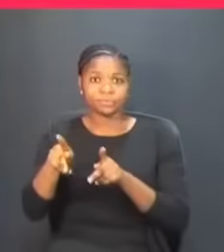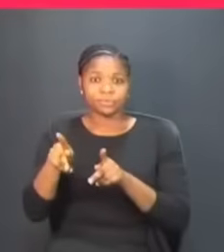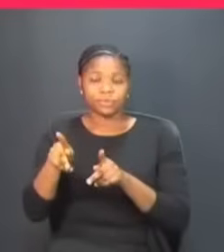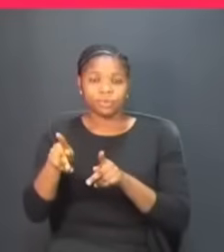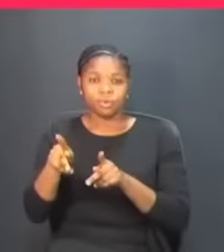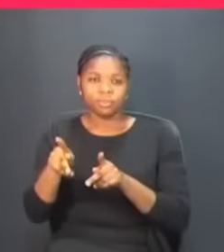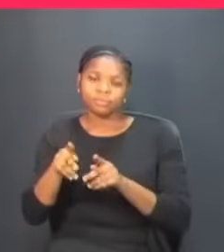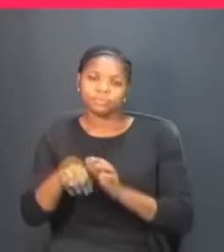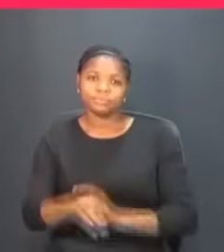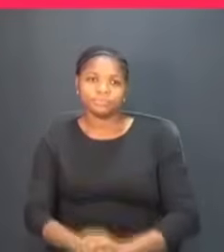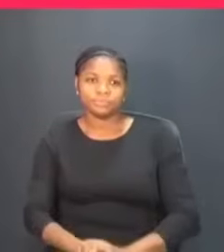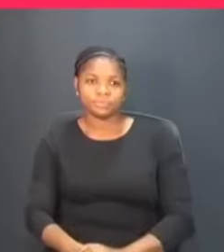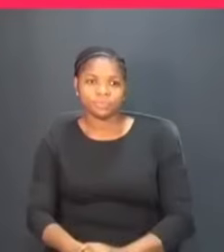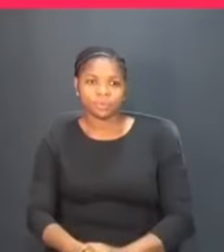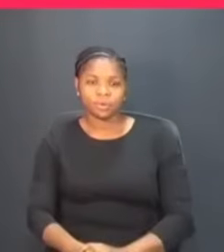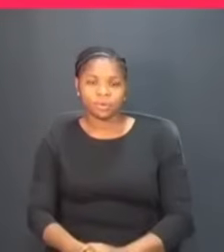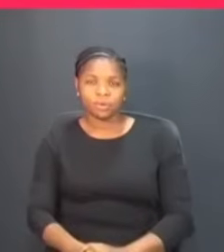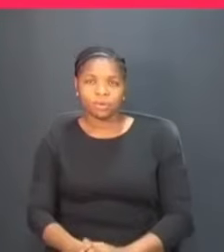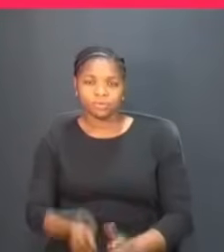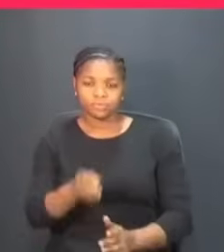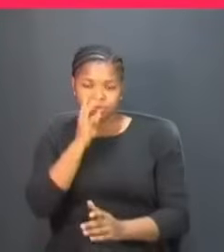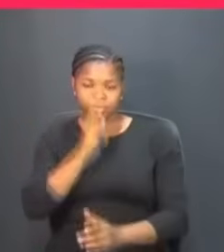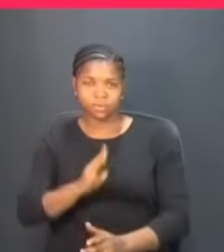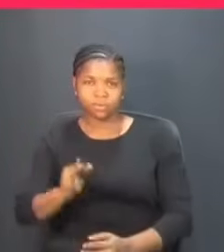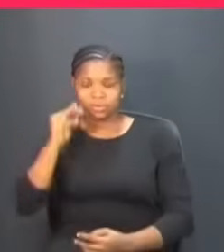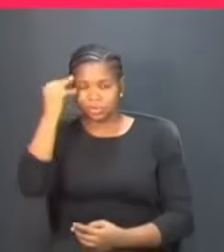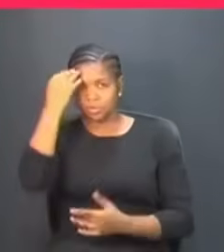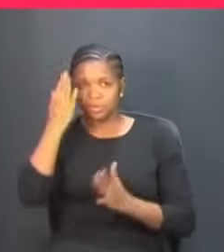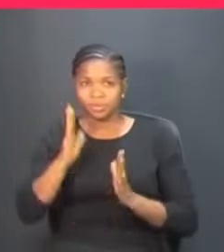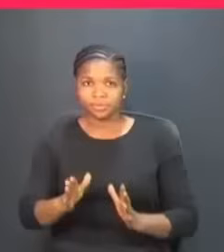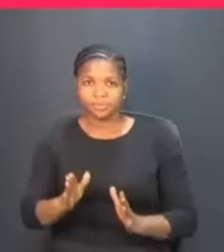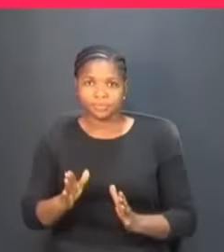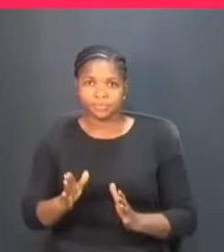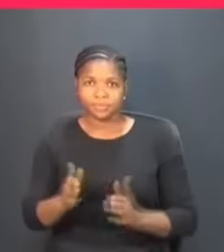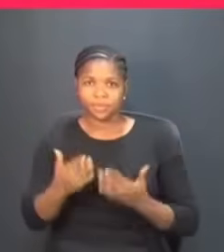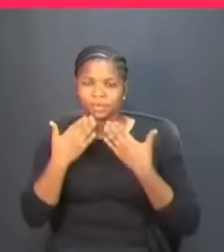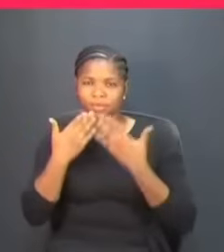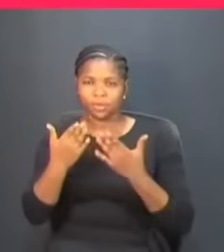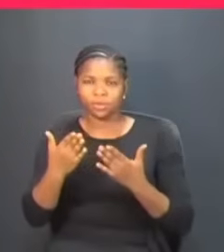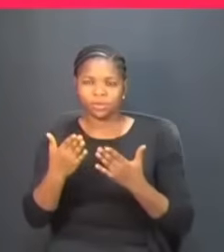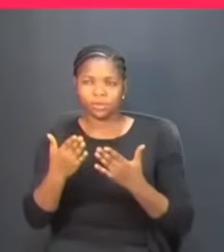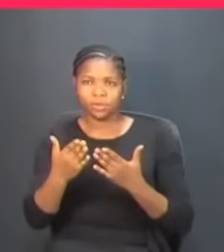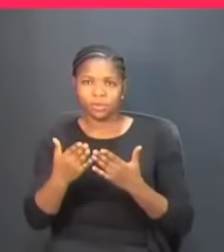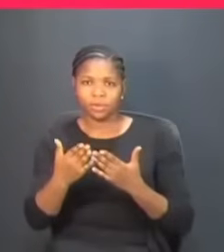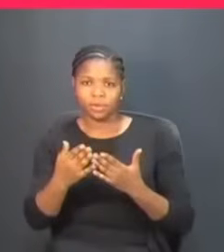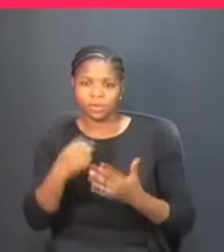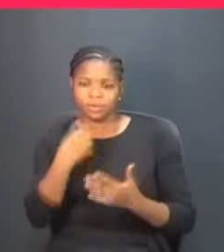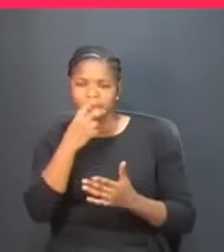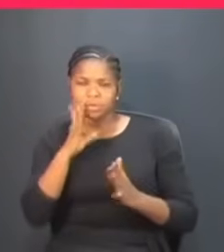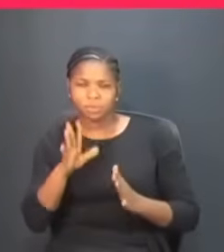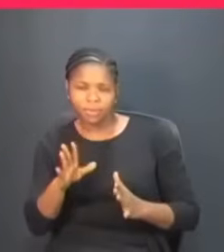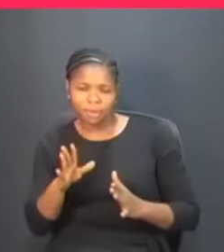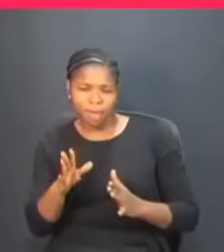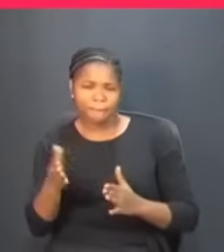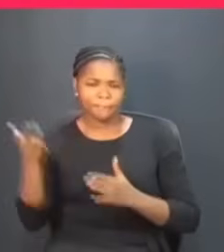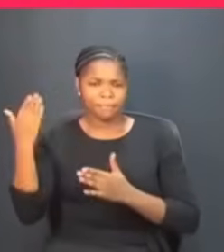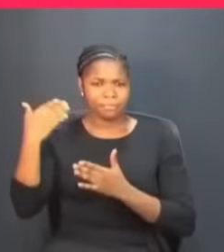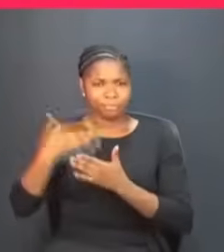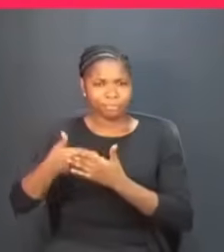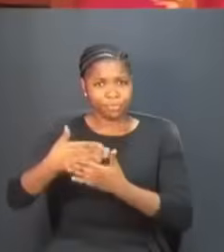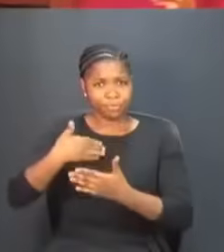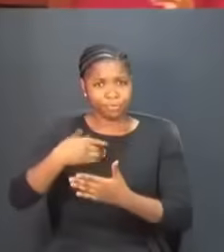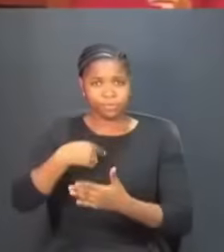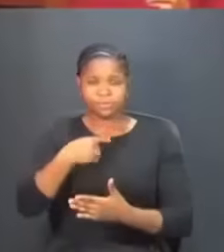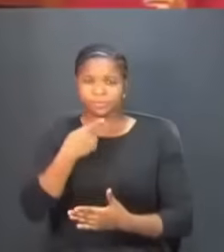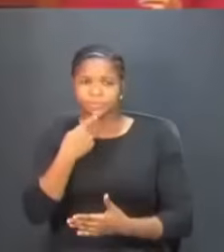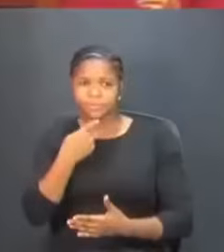Yes, honourable minister. Thank you very much, Mr. Speaker. Mr. Speaker, I've already indicated that as we